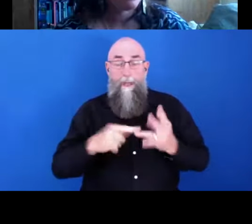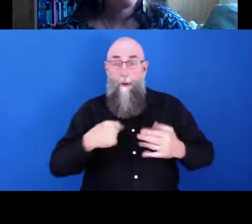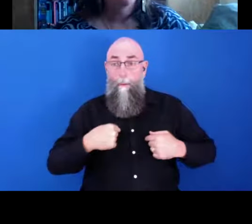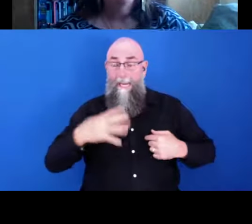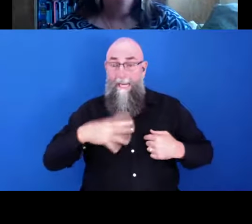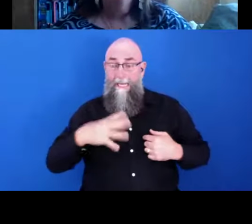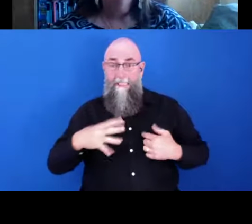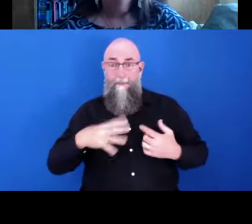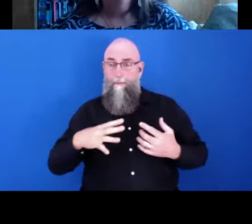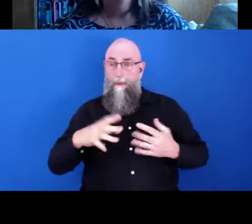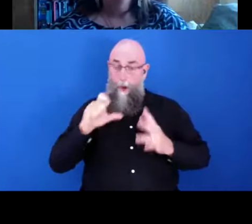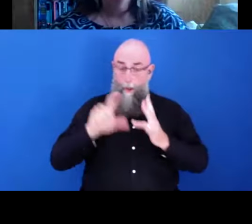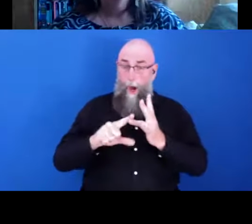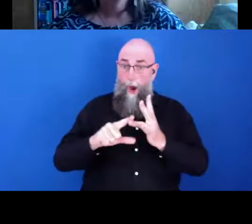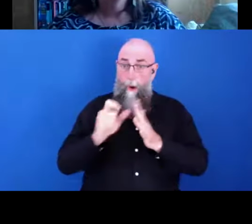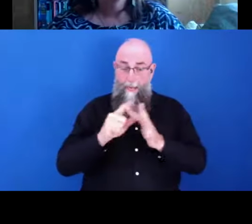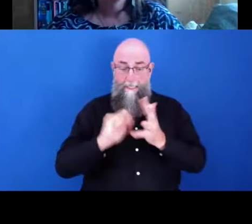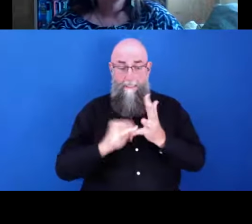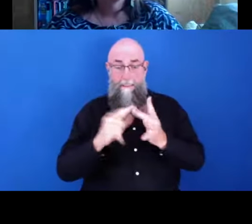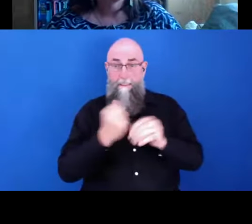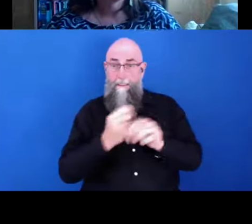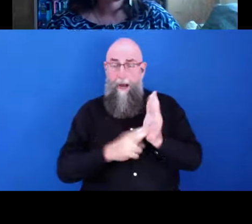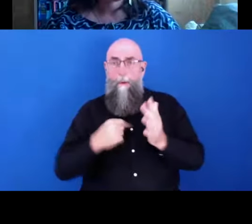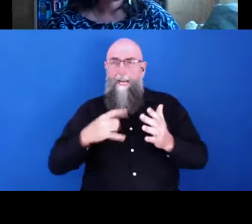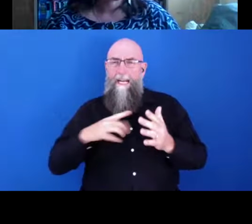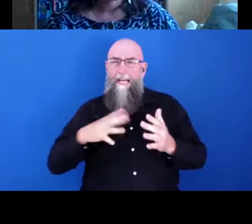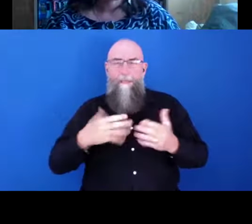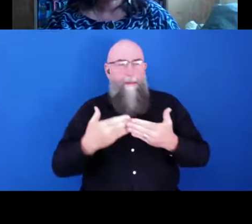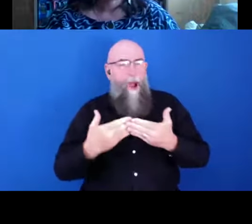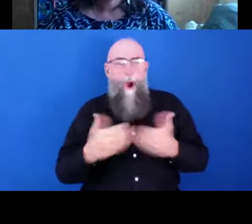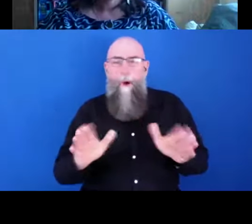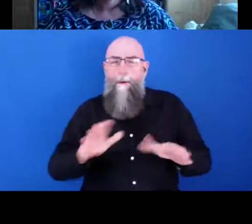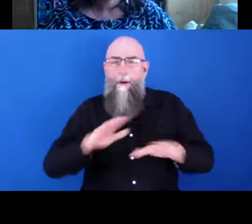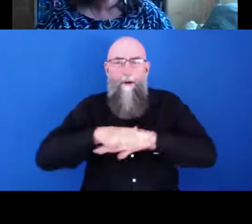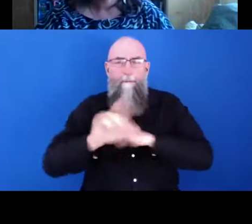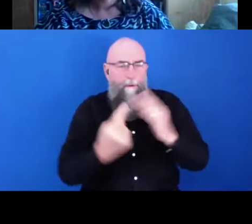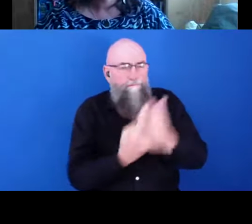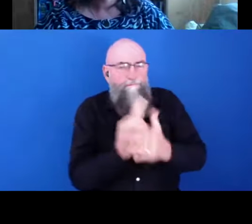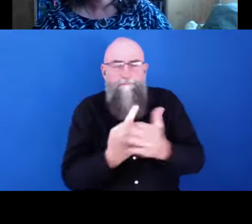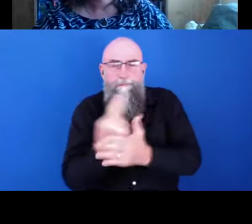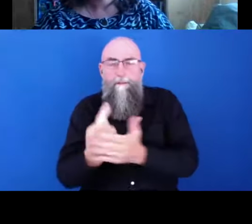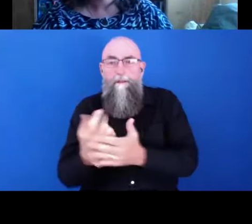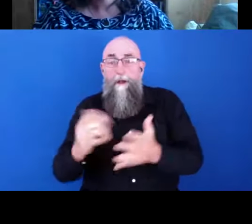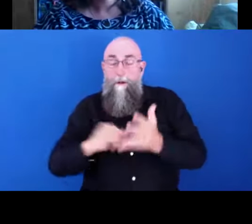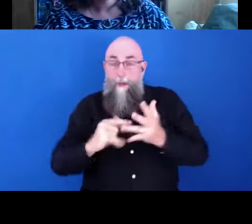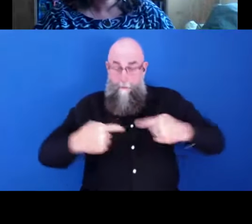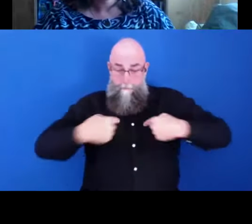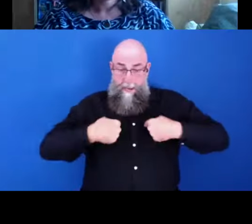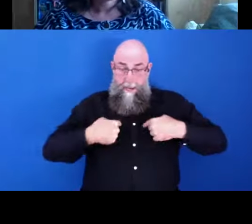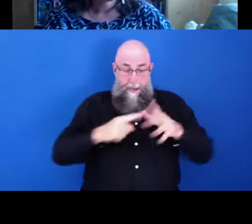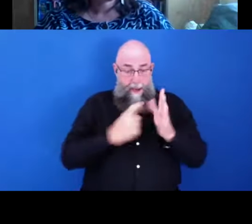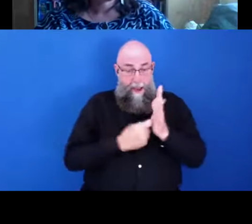-designed. We actually need to be open to what that outcome is going to be. So it's the first, um, opportunity that I feel like I've had as an artist to go, you just